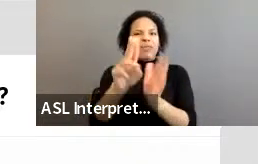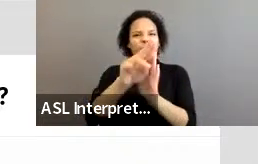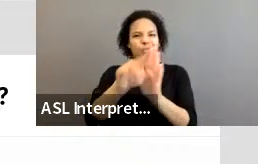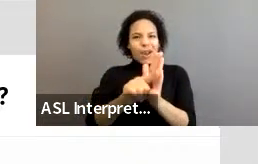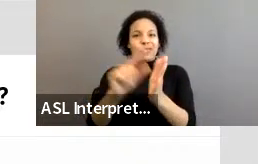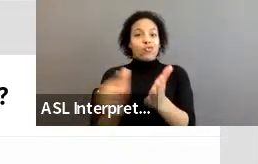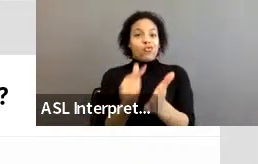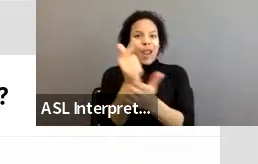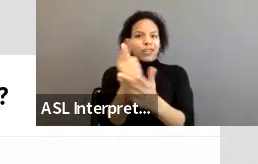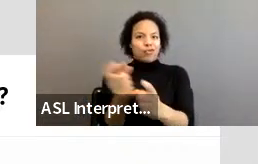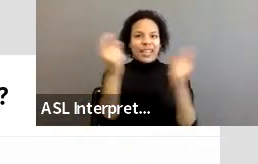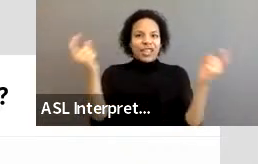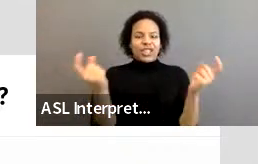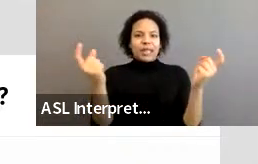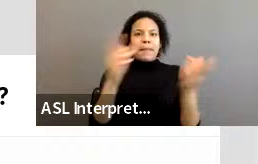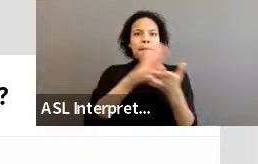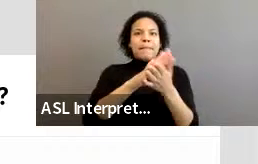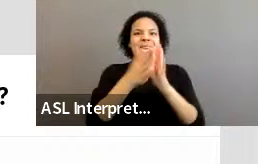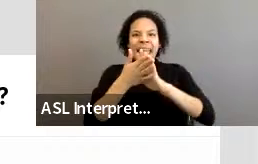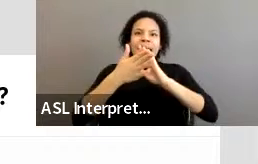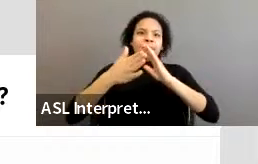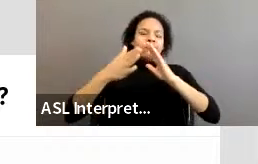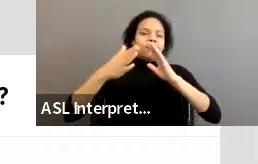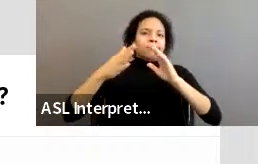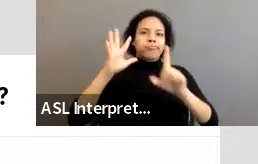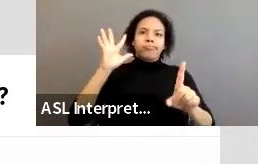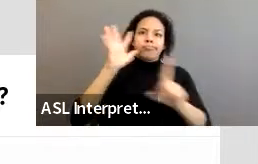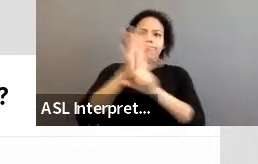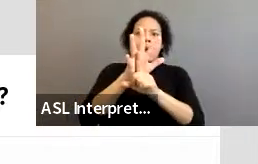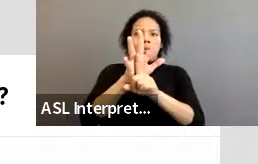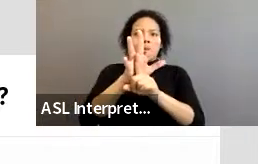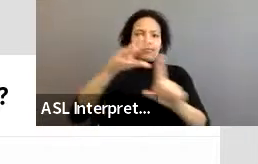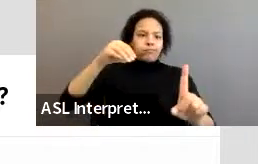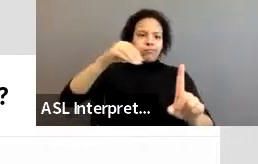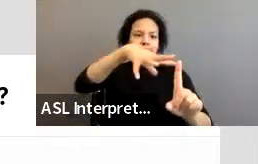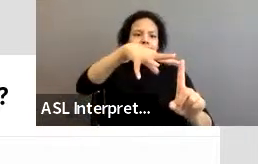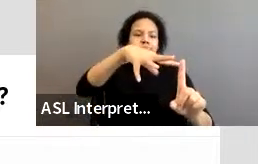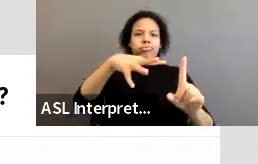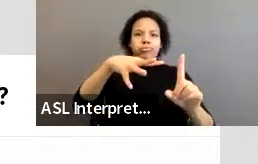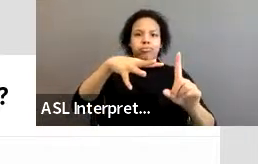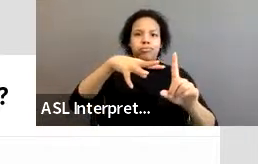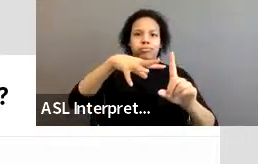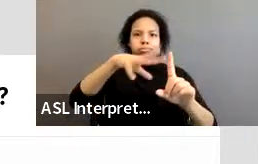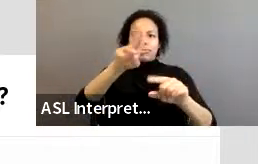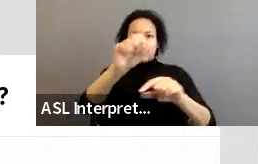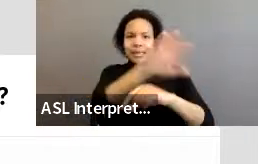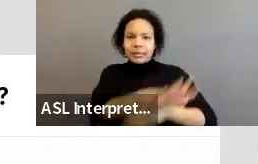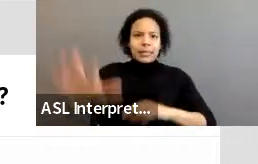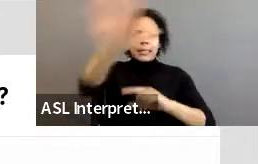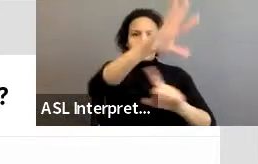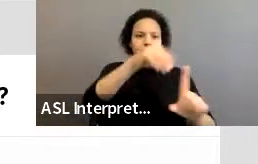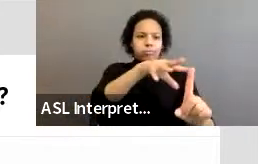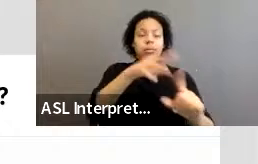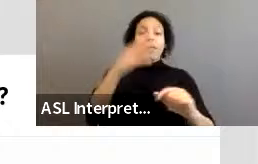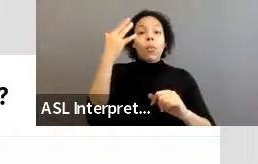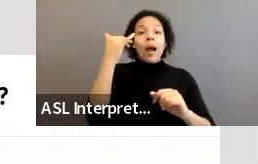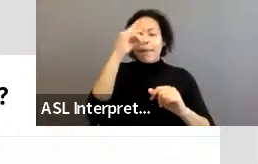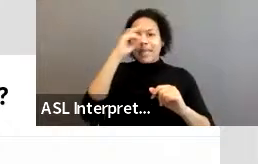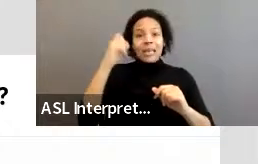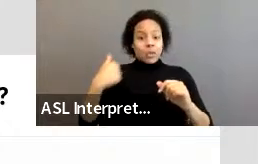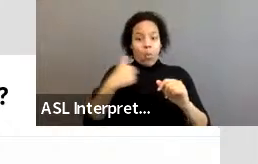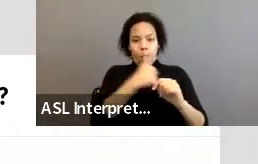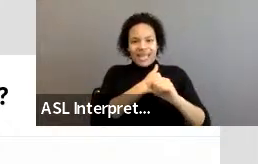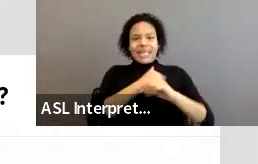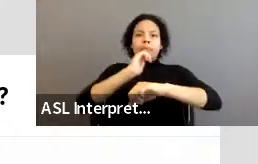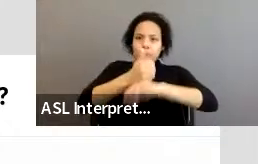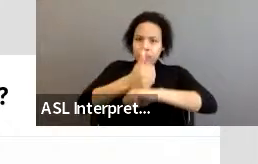was because I think we staged one of the most interesting and probably longstanding